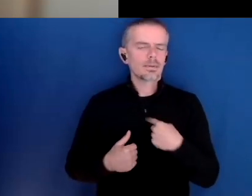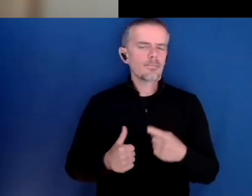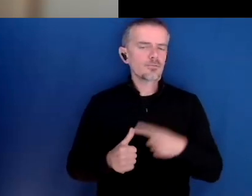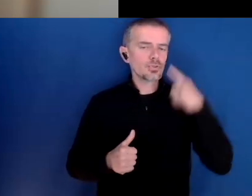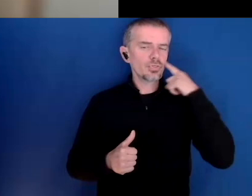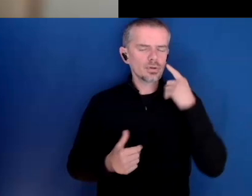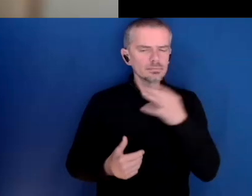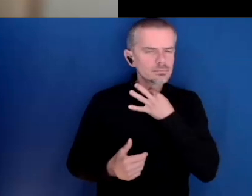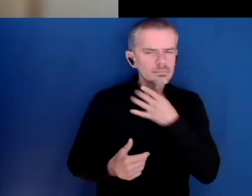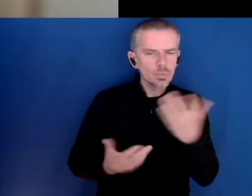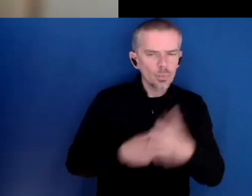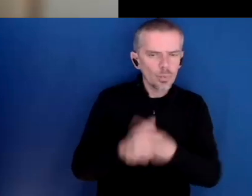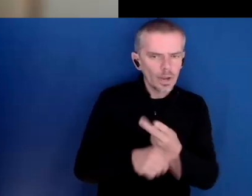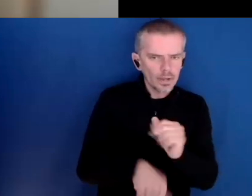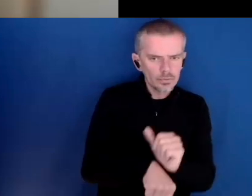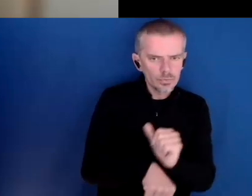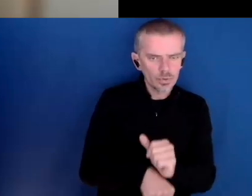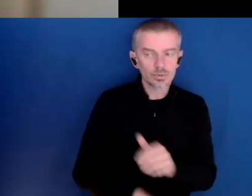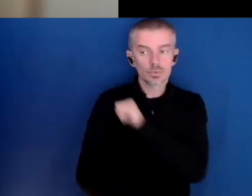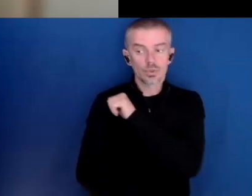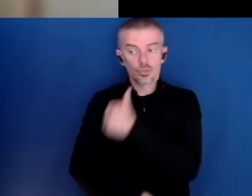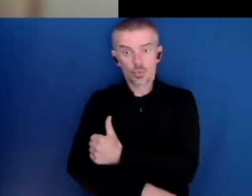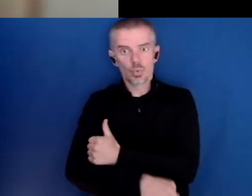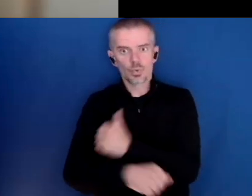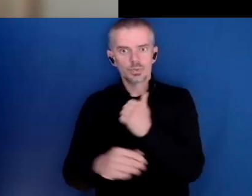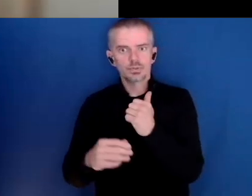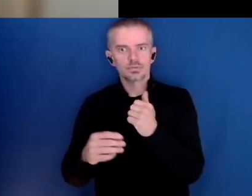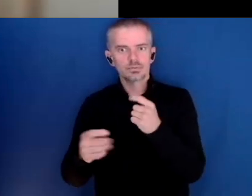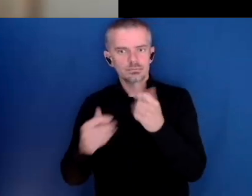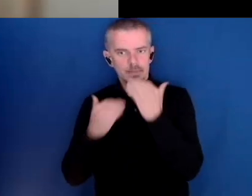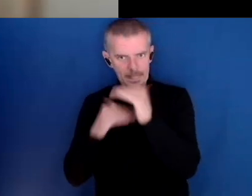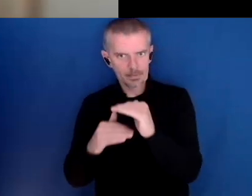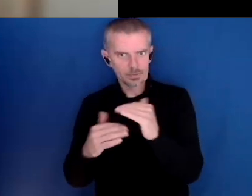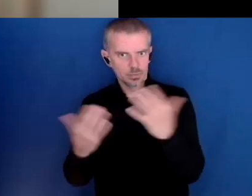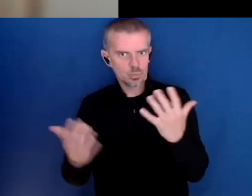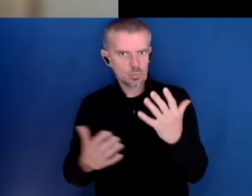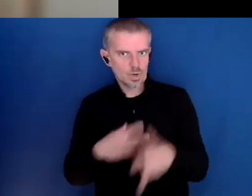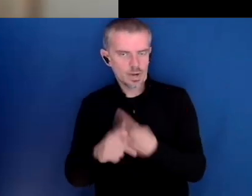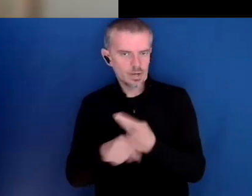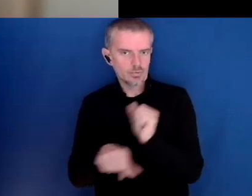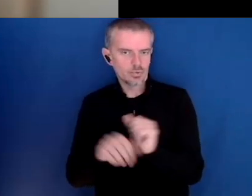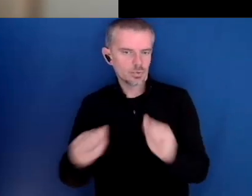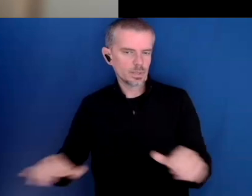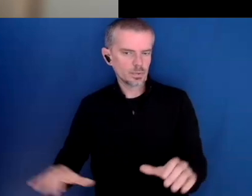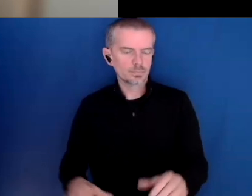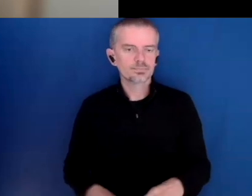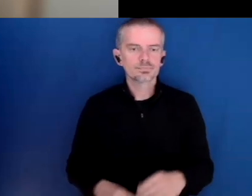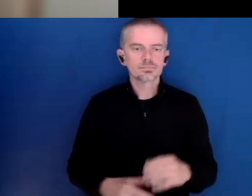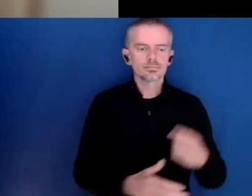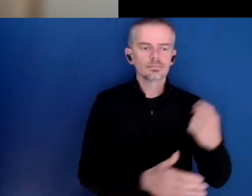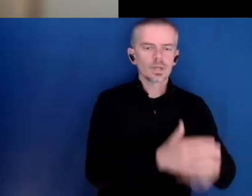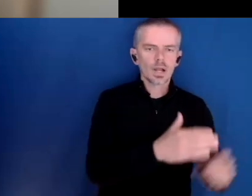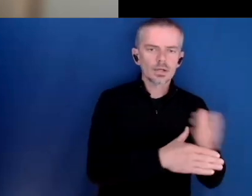our authorities are what restrict the type of work. There is no between the cost share and